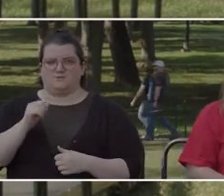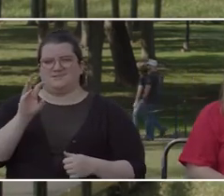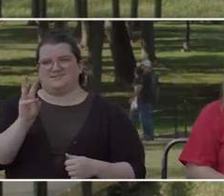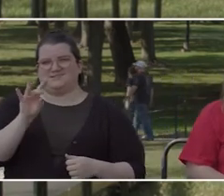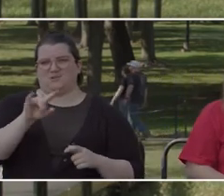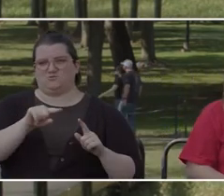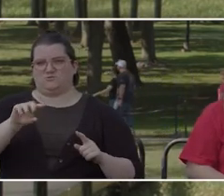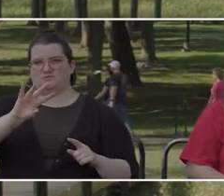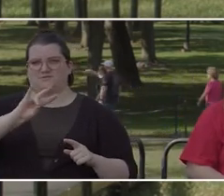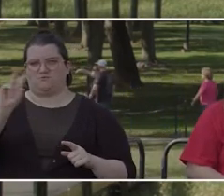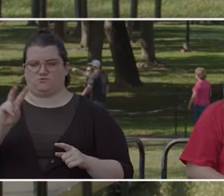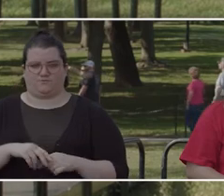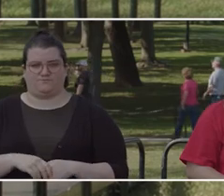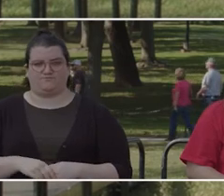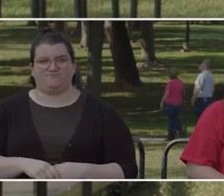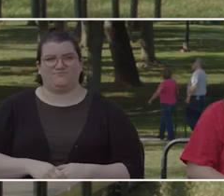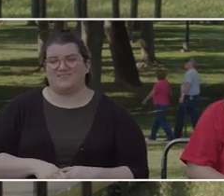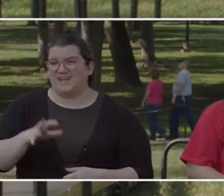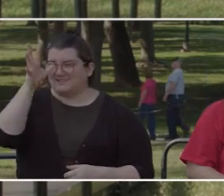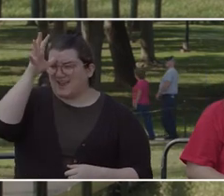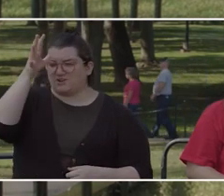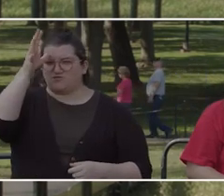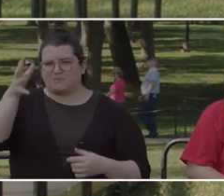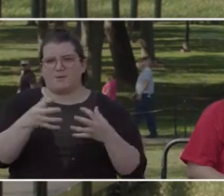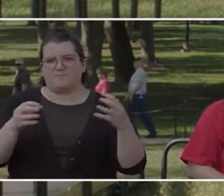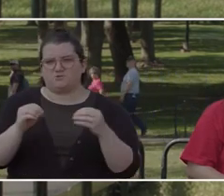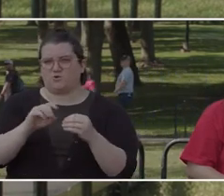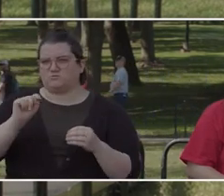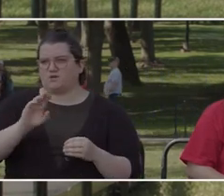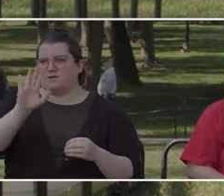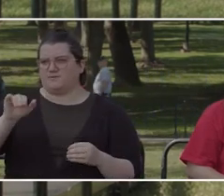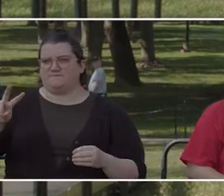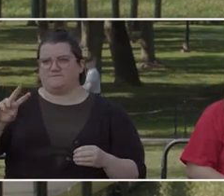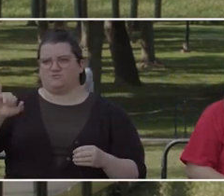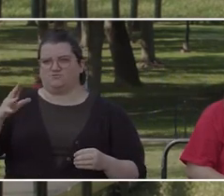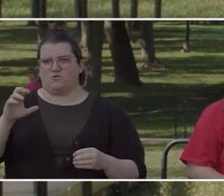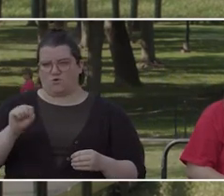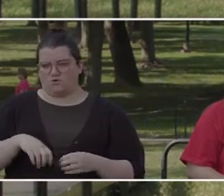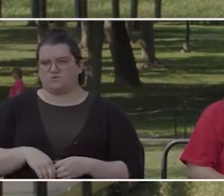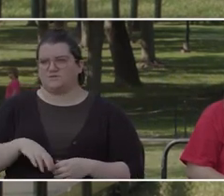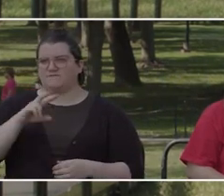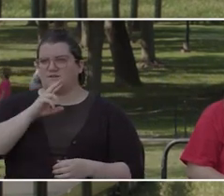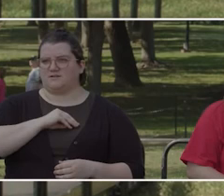1972. Dad and Grandpa and much more. Tommy V. Jones, Vietnam, 66